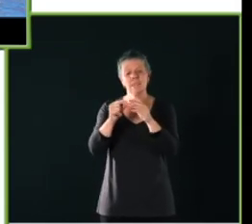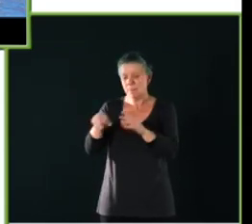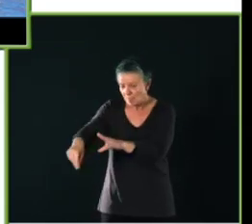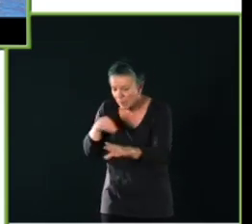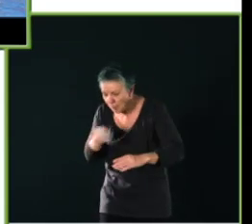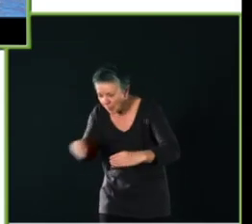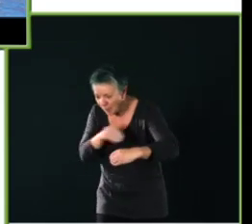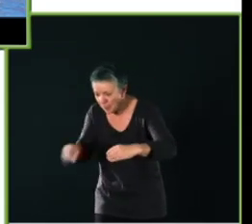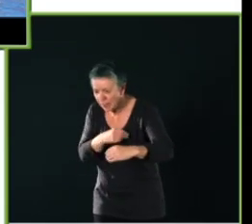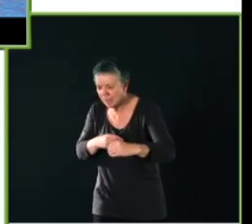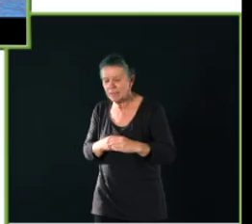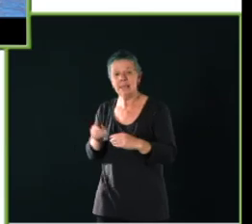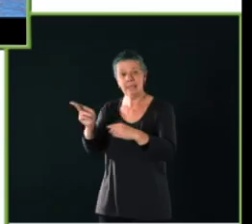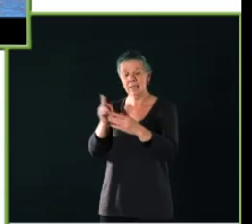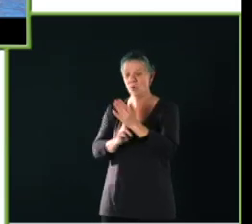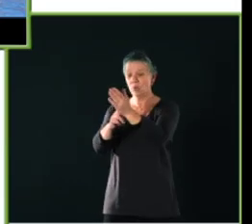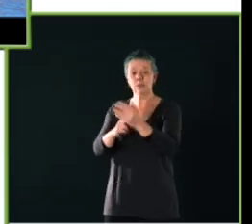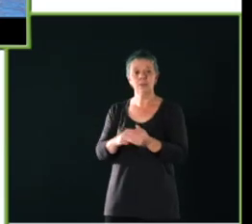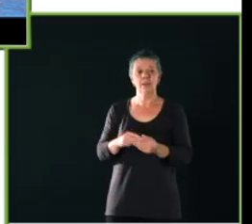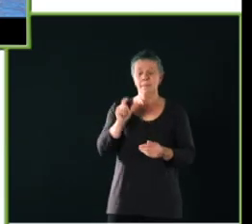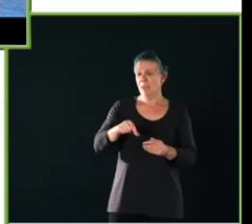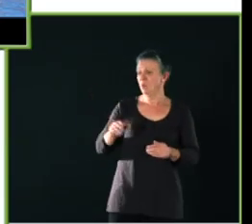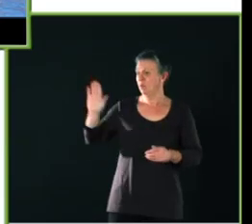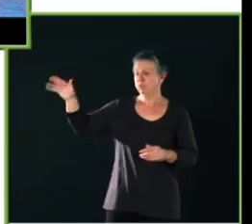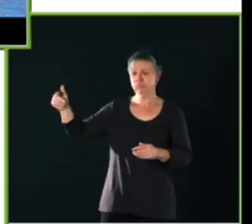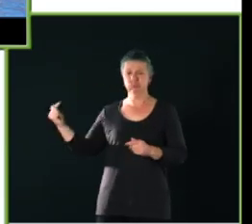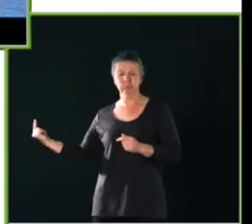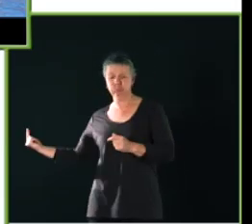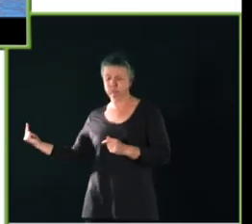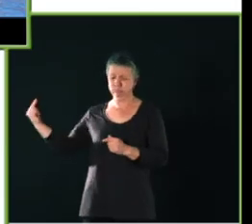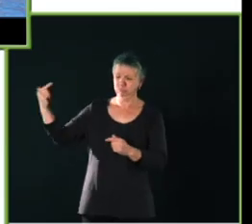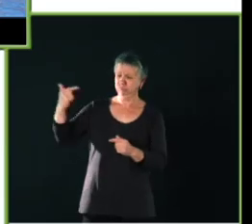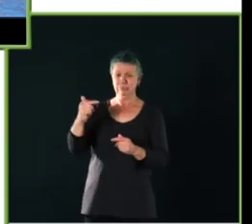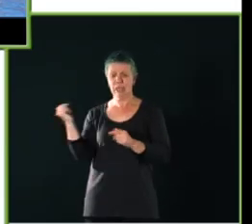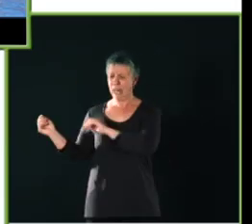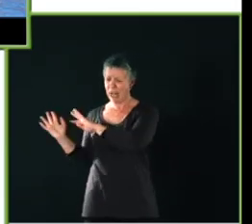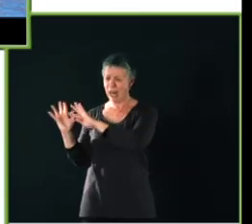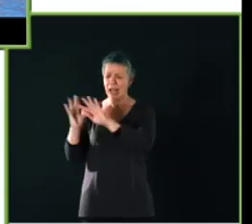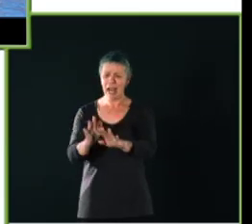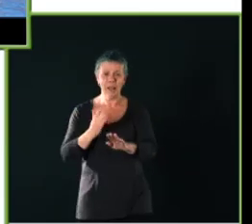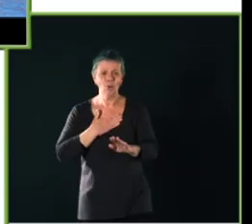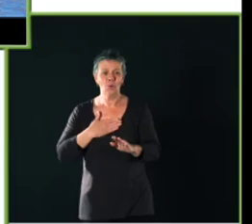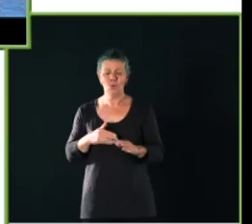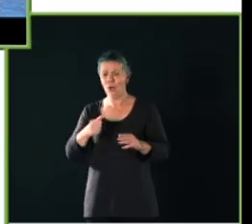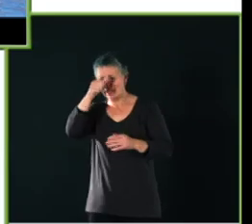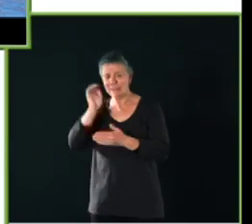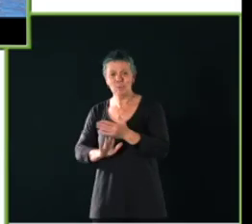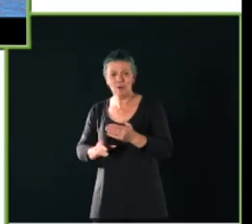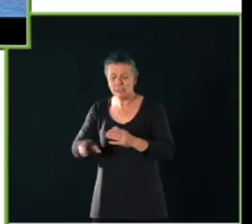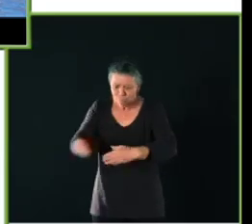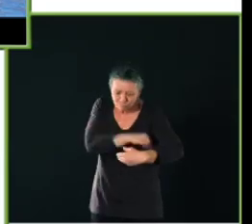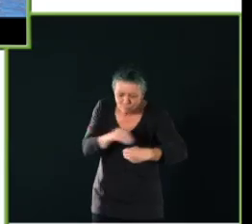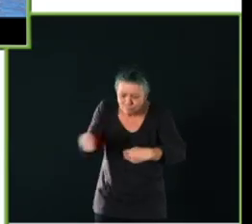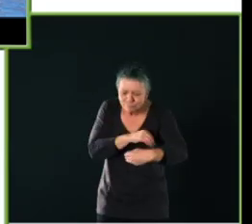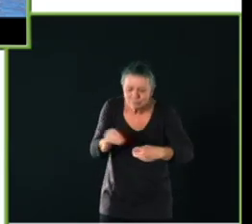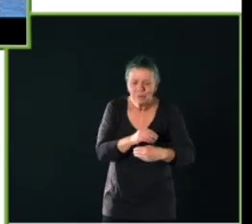experiences that people travel thousands of miles to enjoy. So not only kids, but